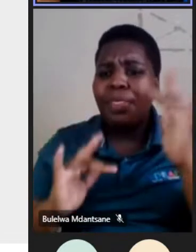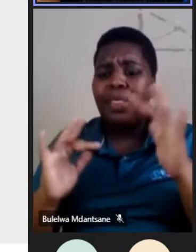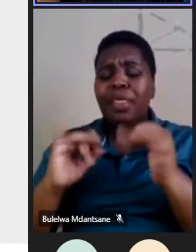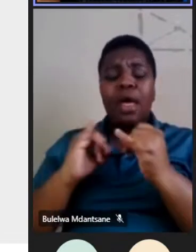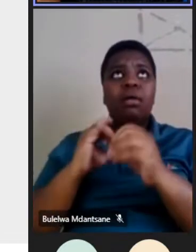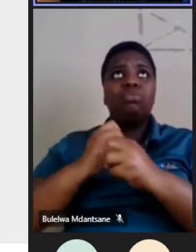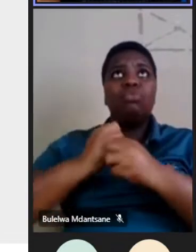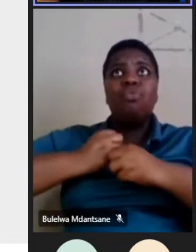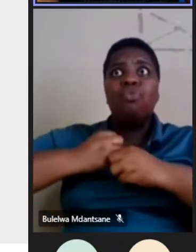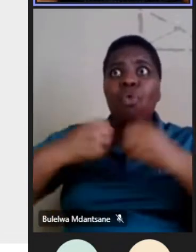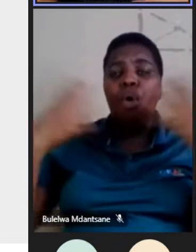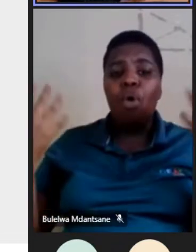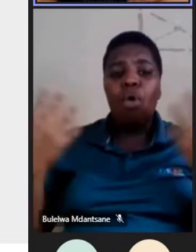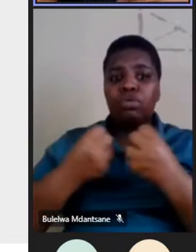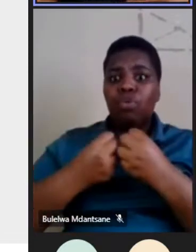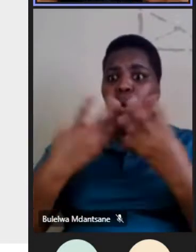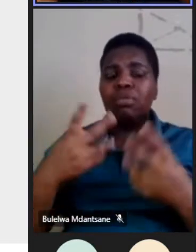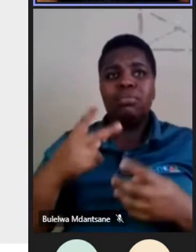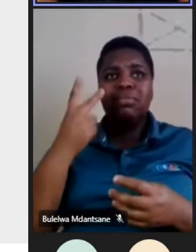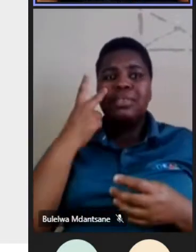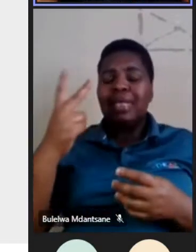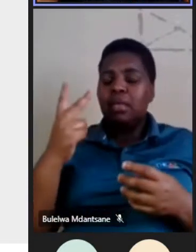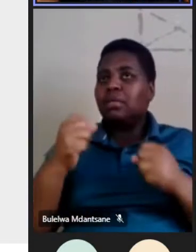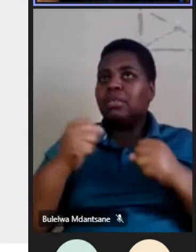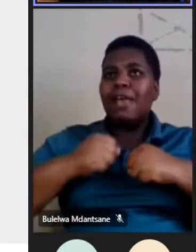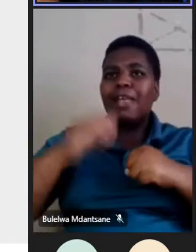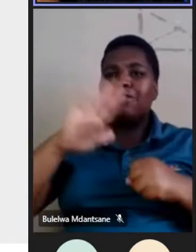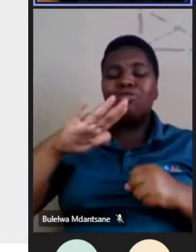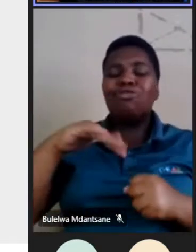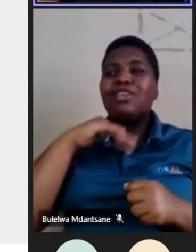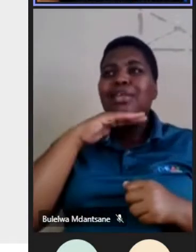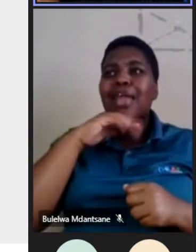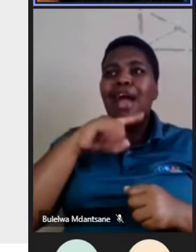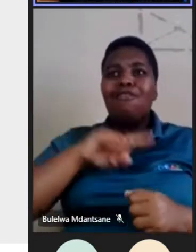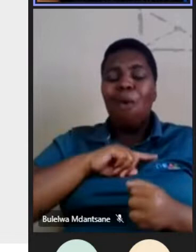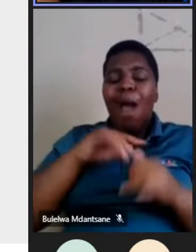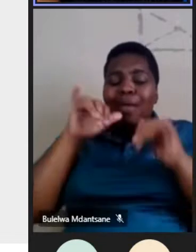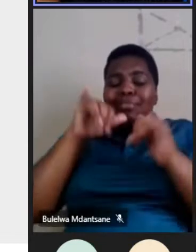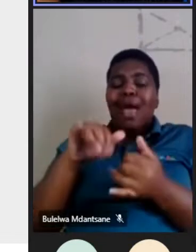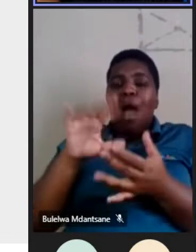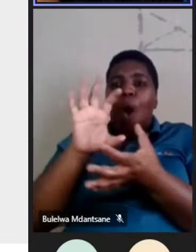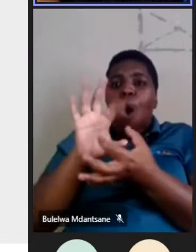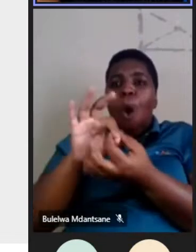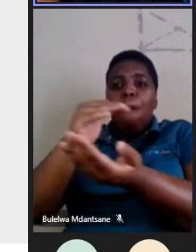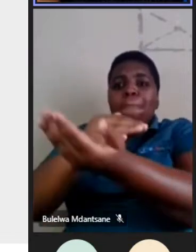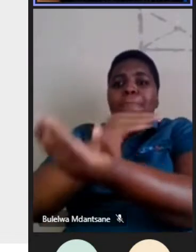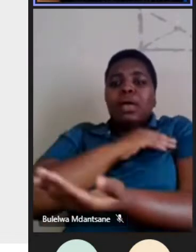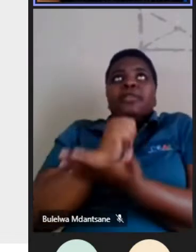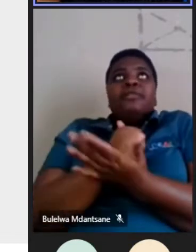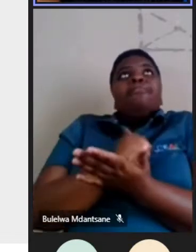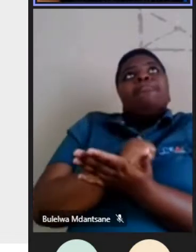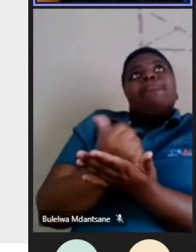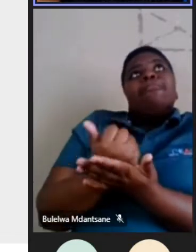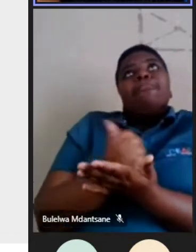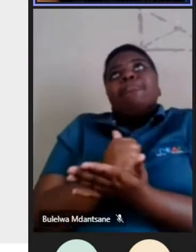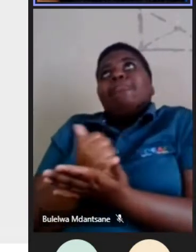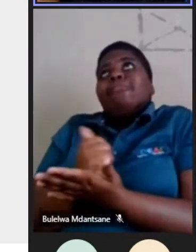little physical space, many studying on their beds in order to move forward, particularly in rural